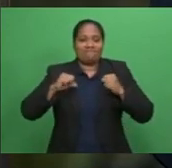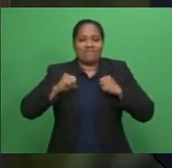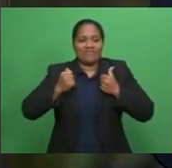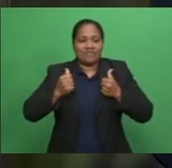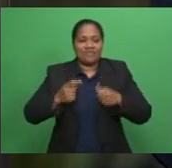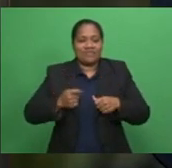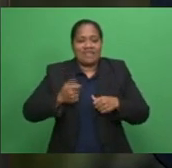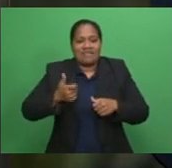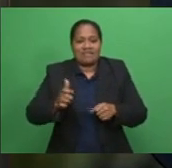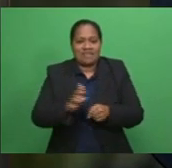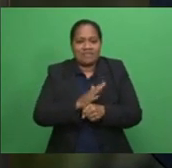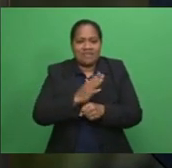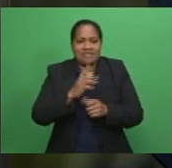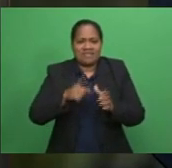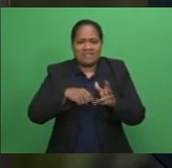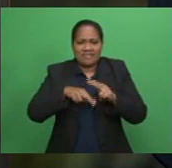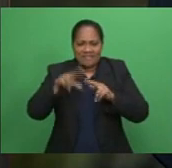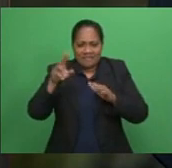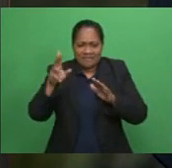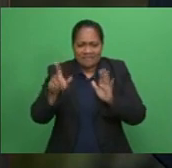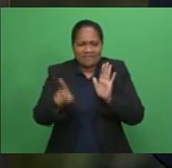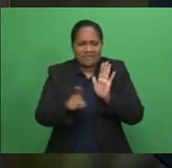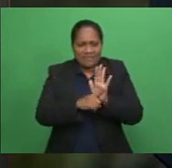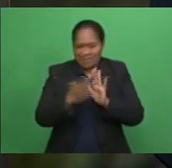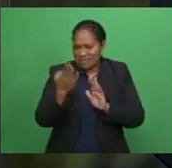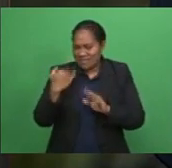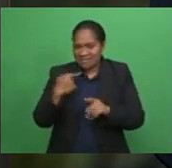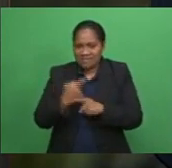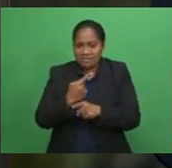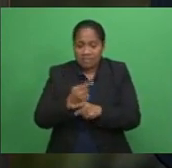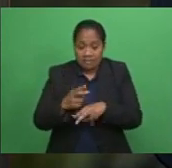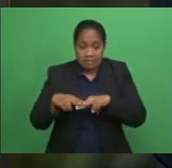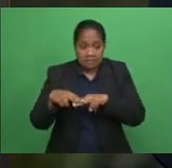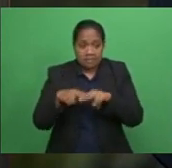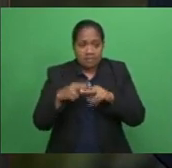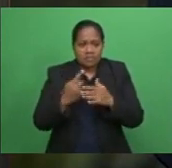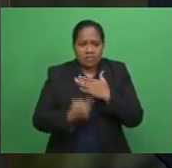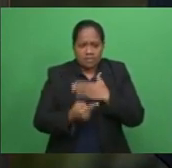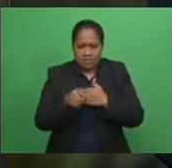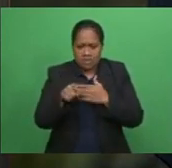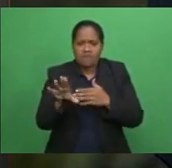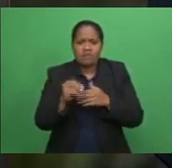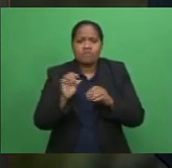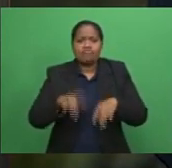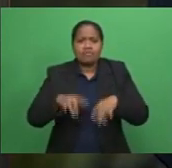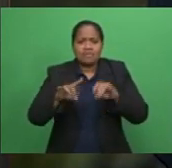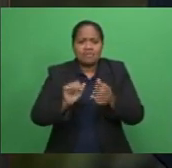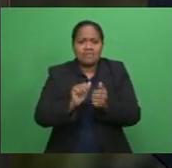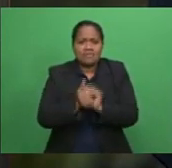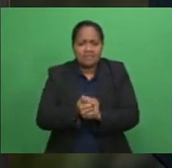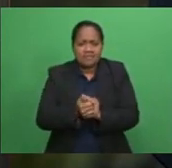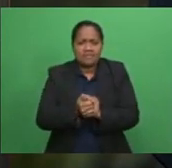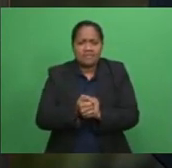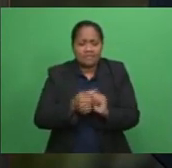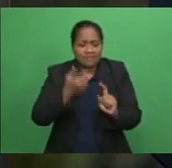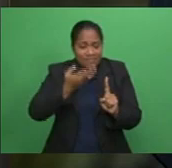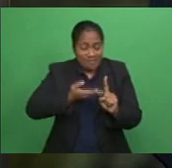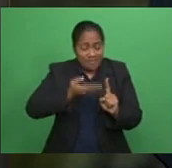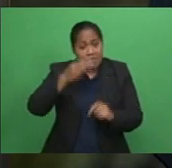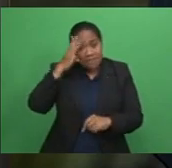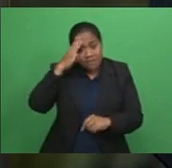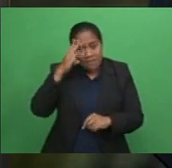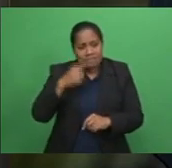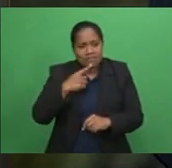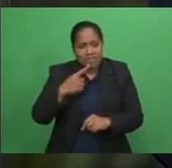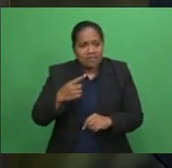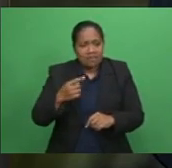debut for Collingwood last week. Speaking exclusively to FBC Sports from Australia, Mbosinavulangi's mother says they are